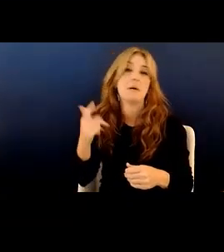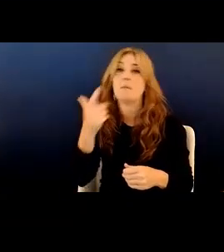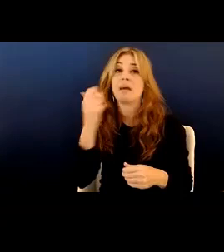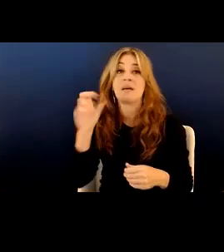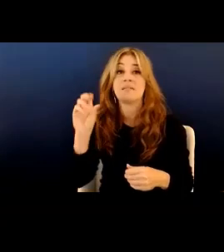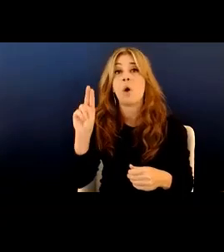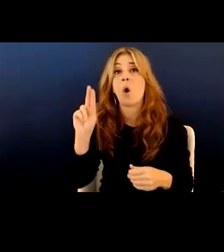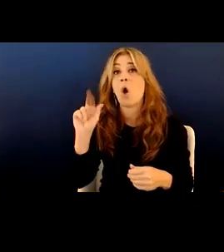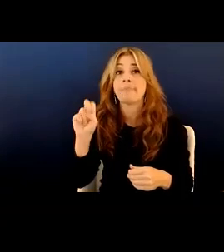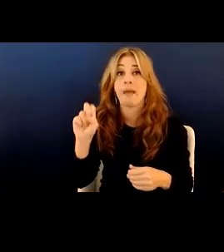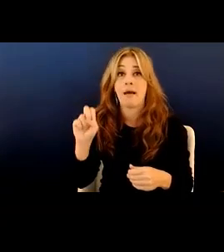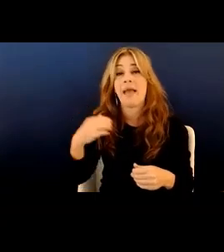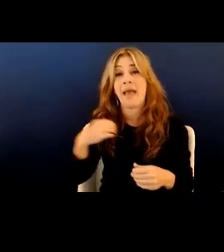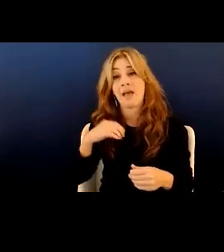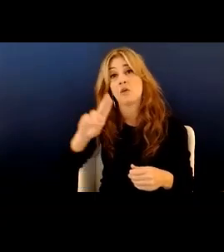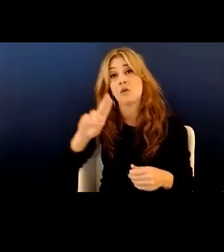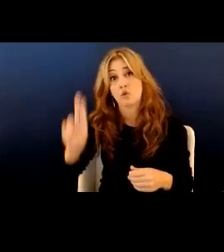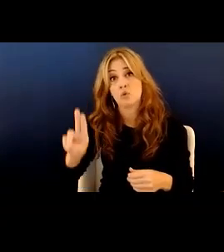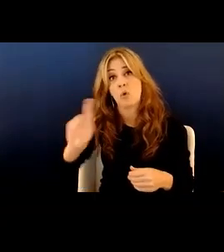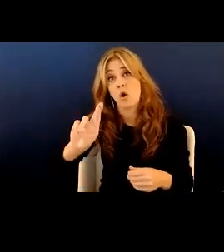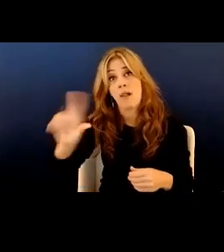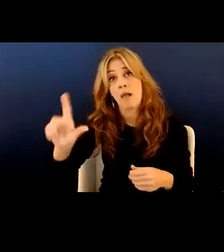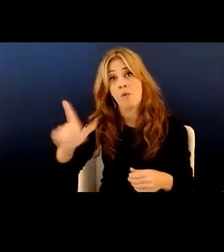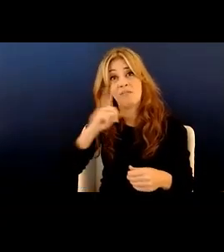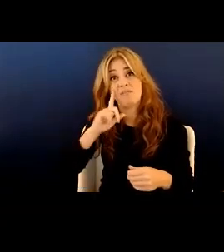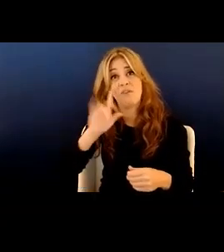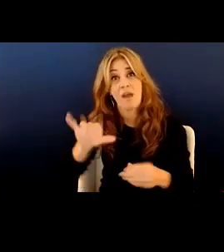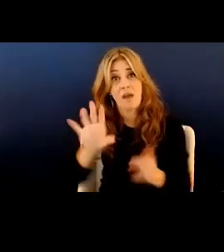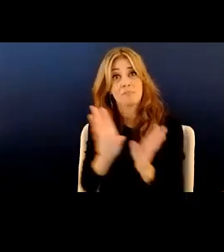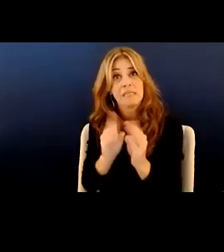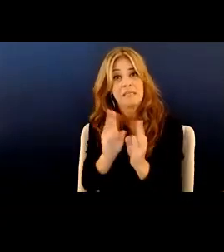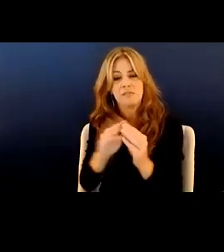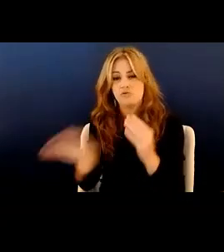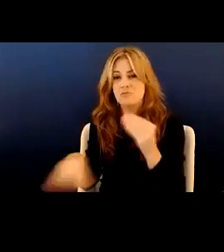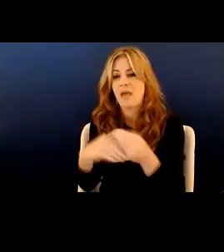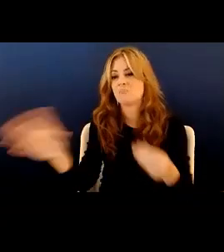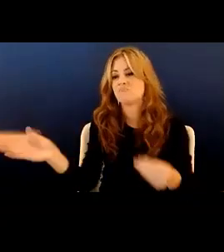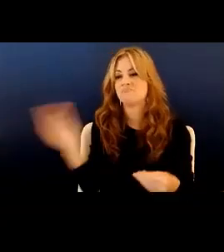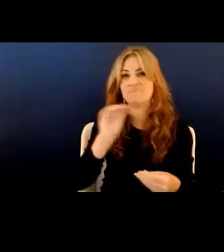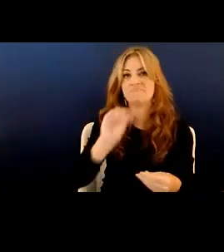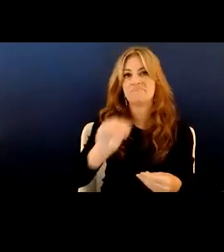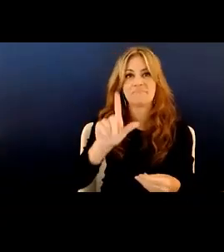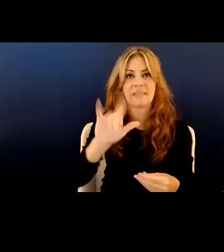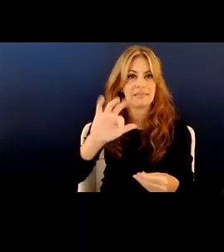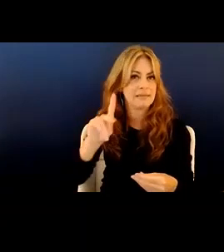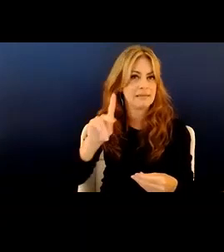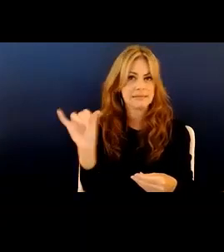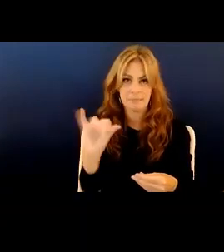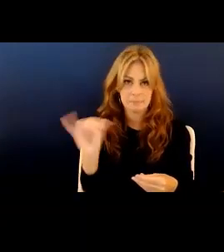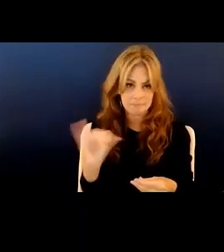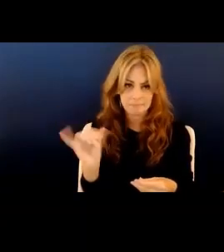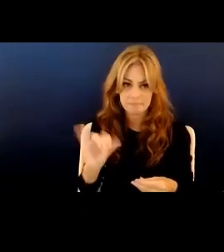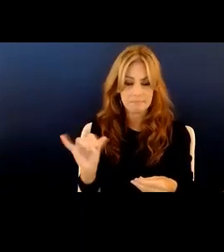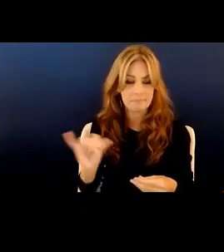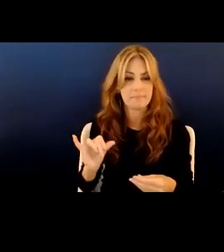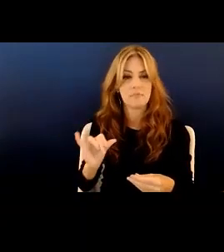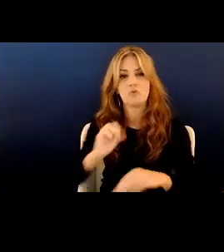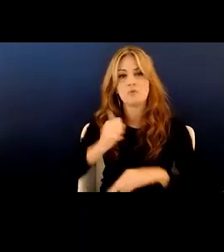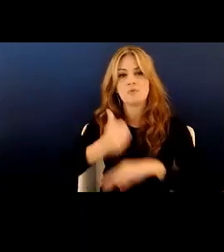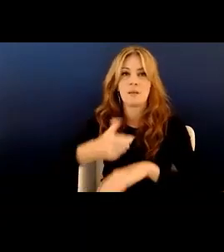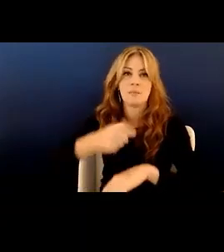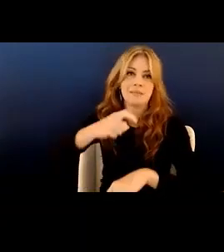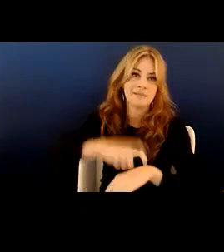there's a URL to that meeting. You add the URL here. You do the same thing here in setting up your